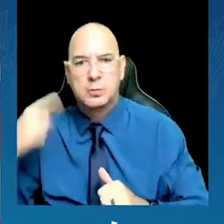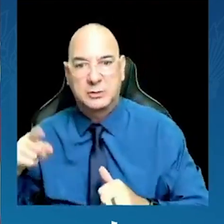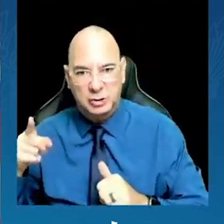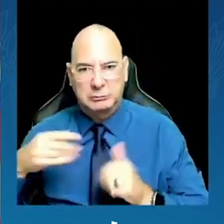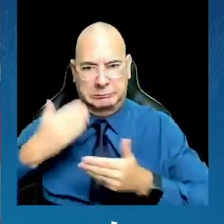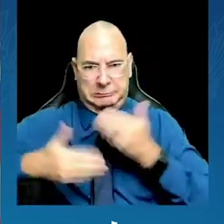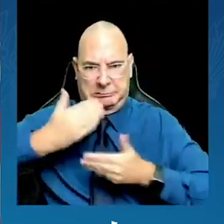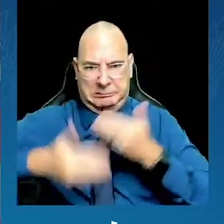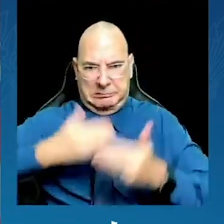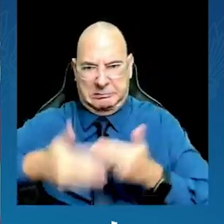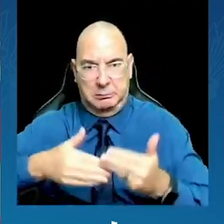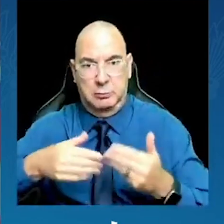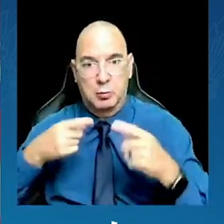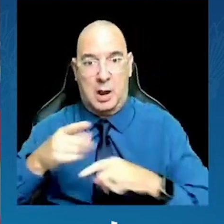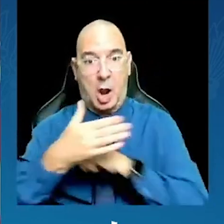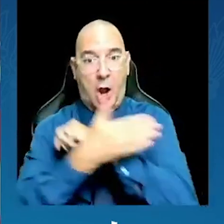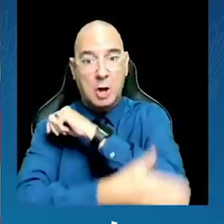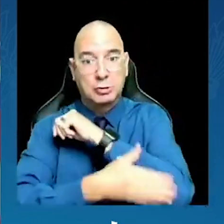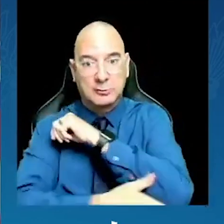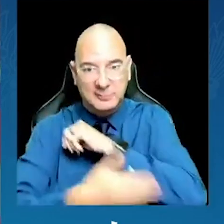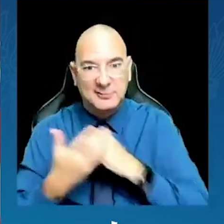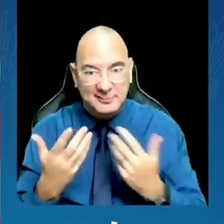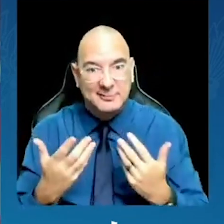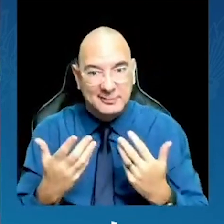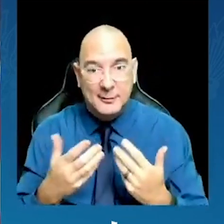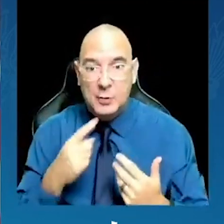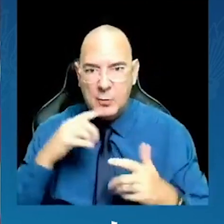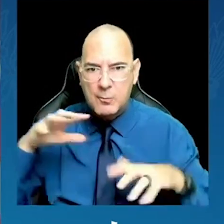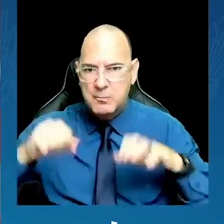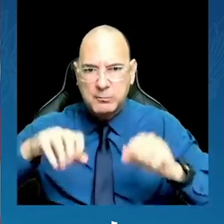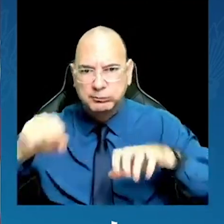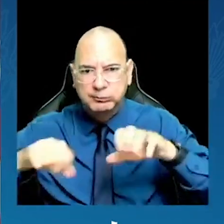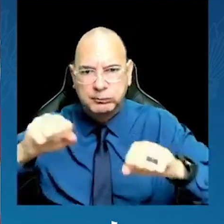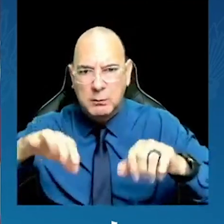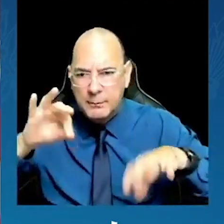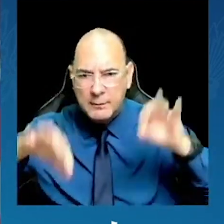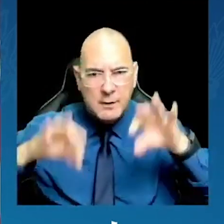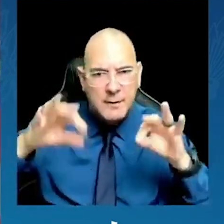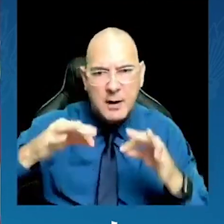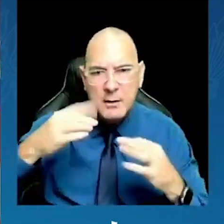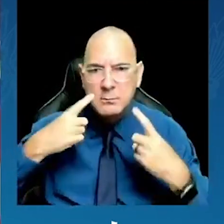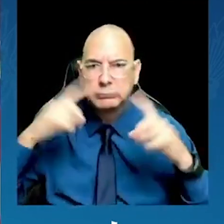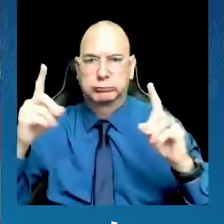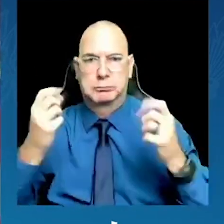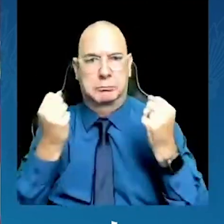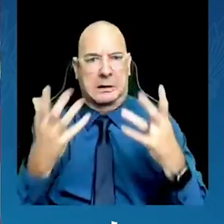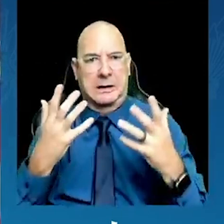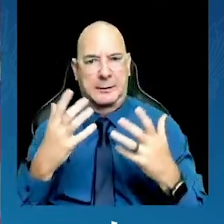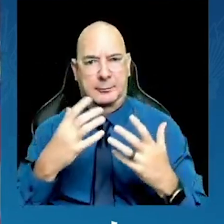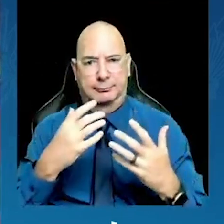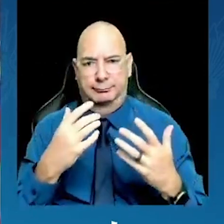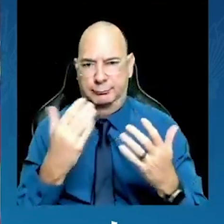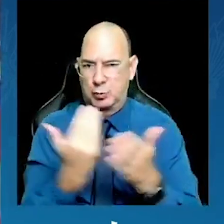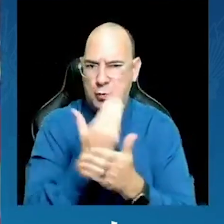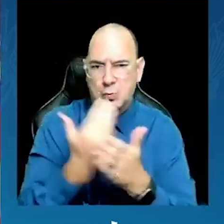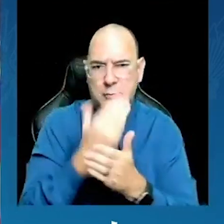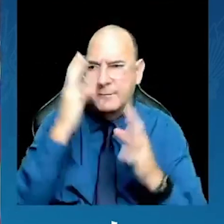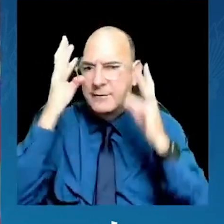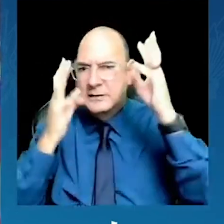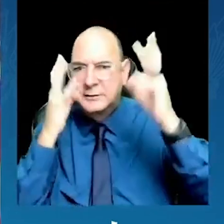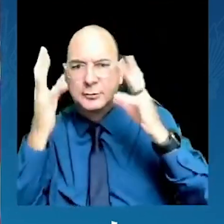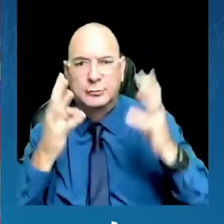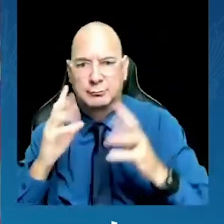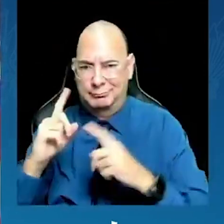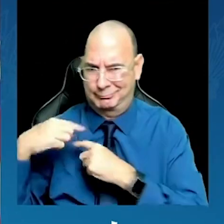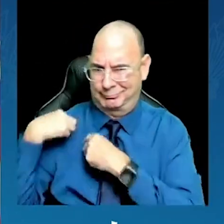had made many discoveries and achieved many milestones in the years before, at